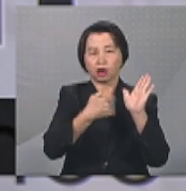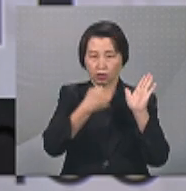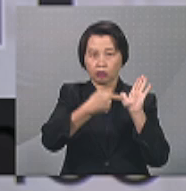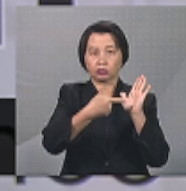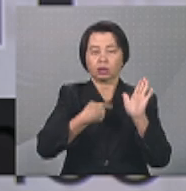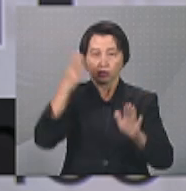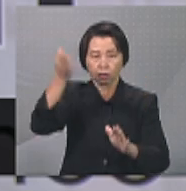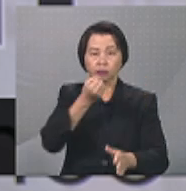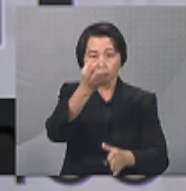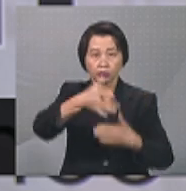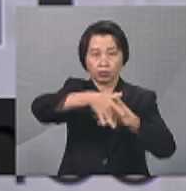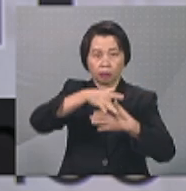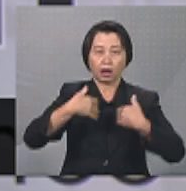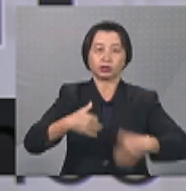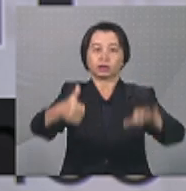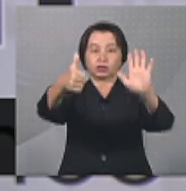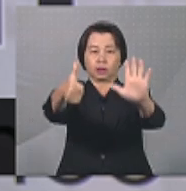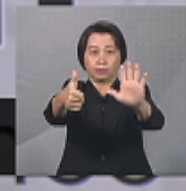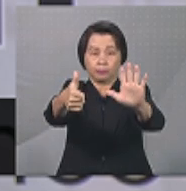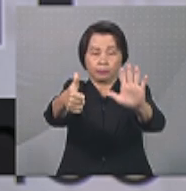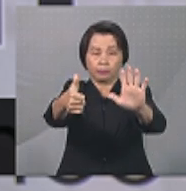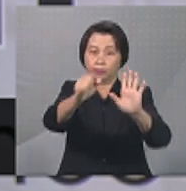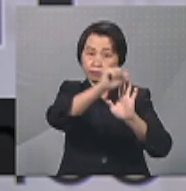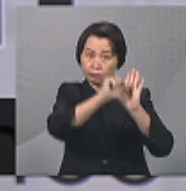I have mentioned earlier, we have six indicators. We need to